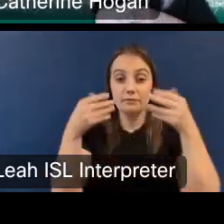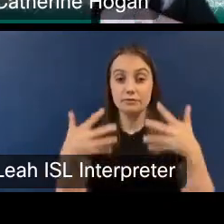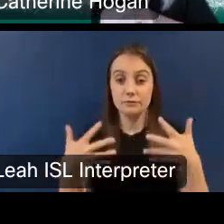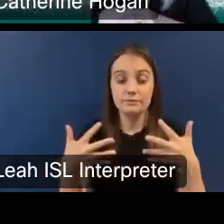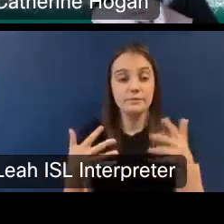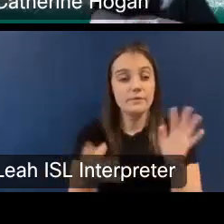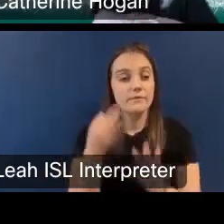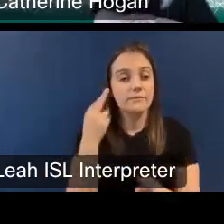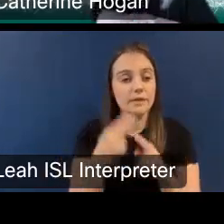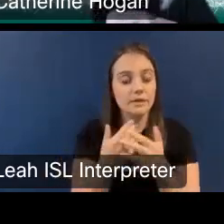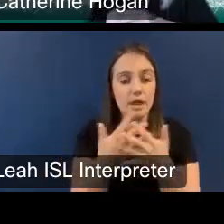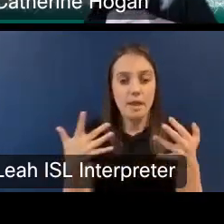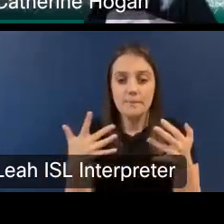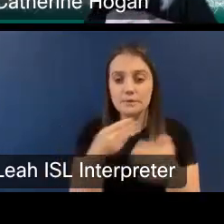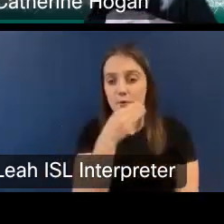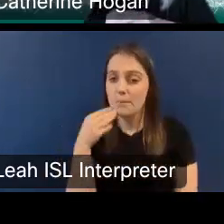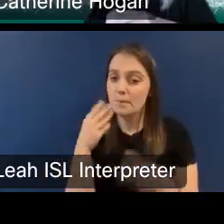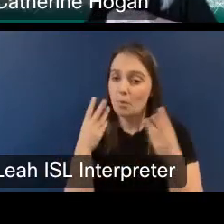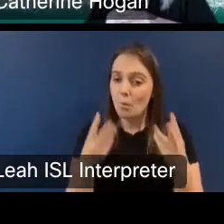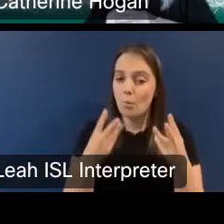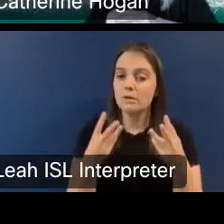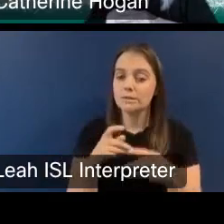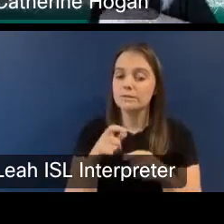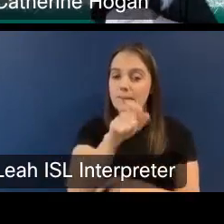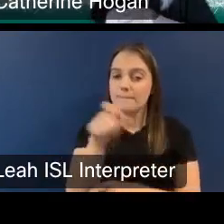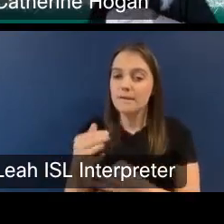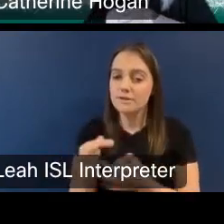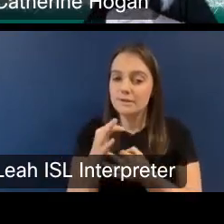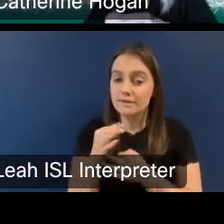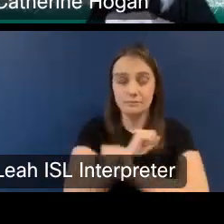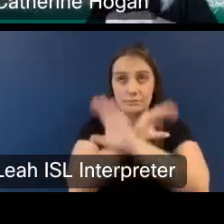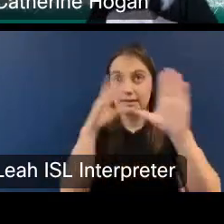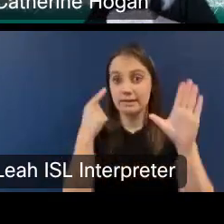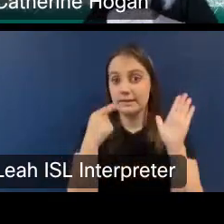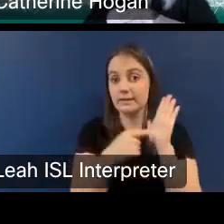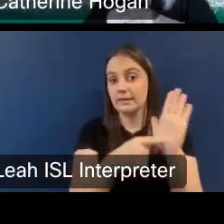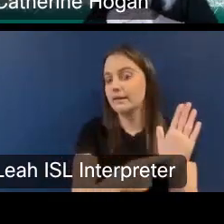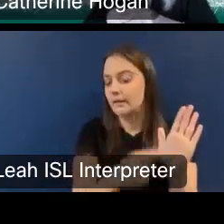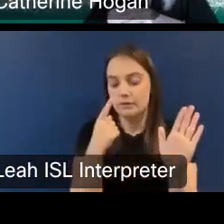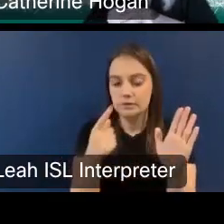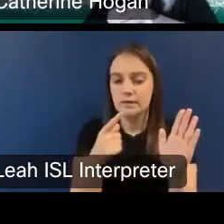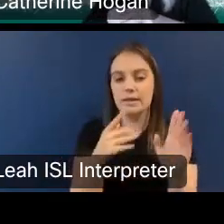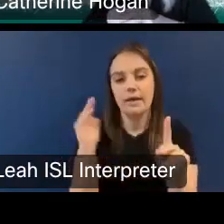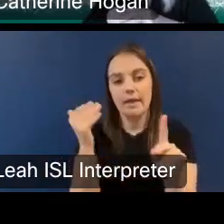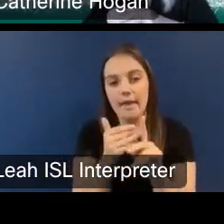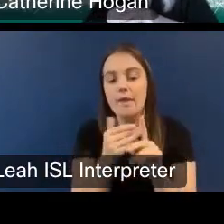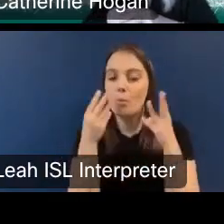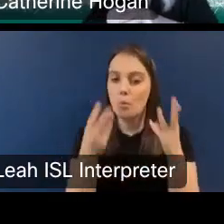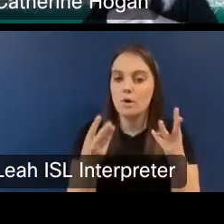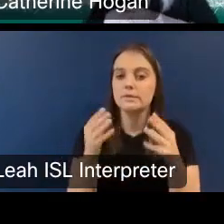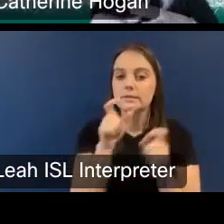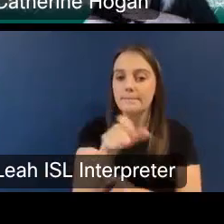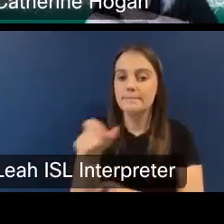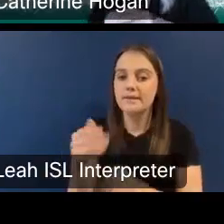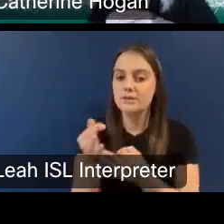depth of commitment in patient safety that exists in our services, and that was very, very clear from when from day one. Really,